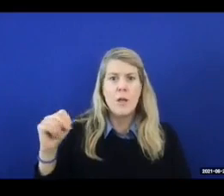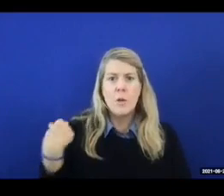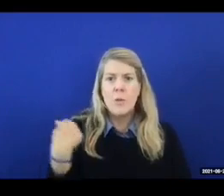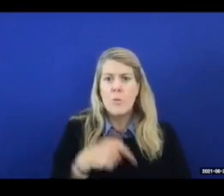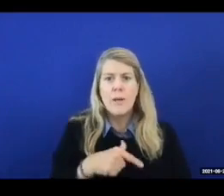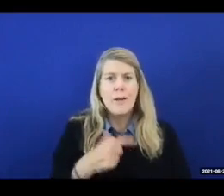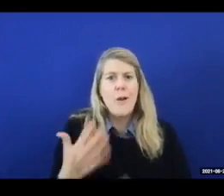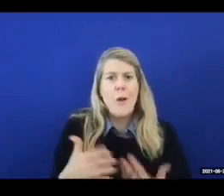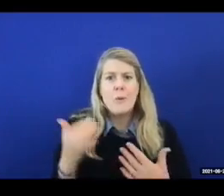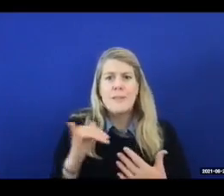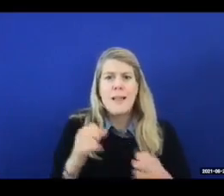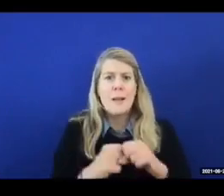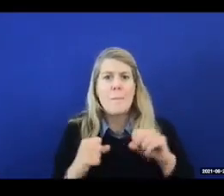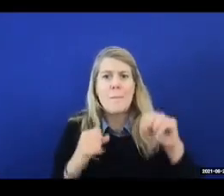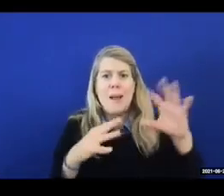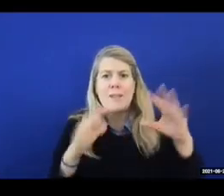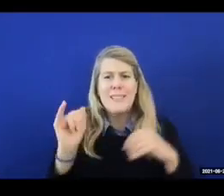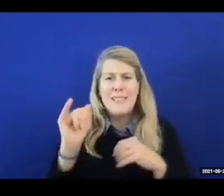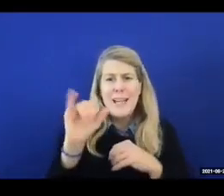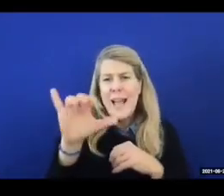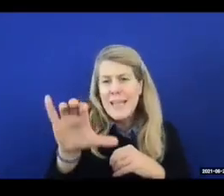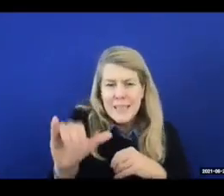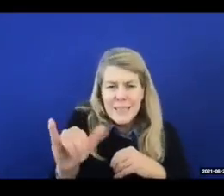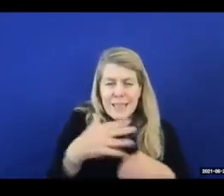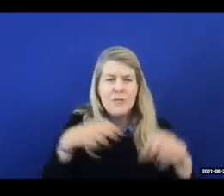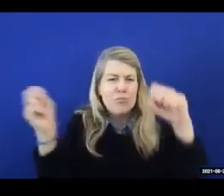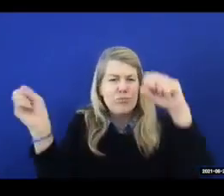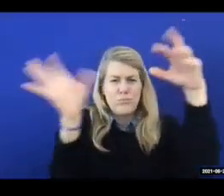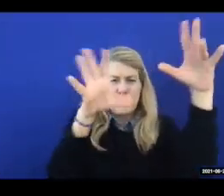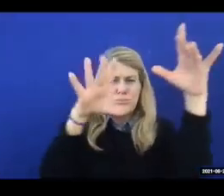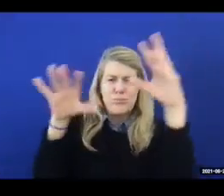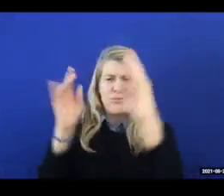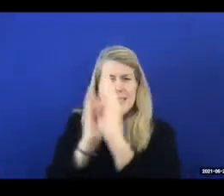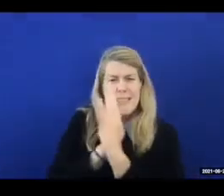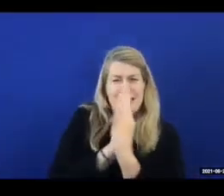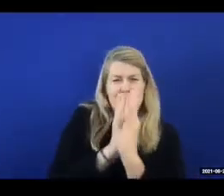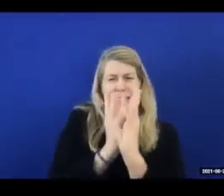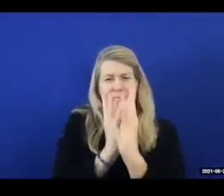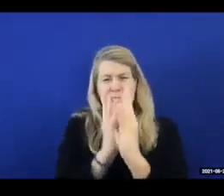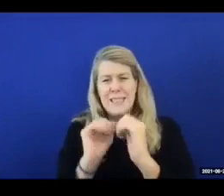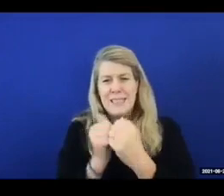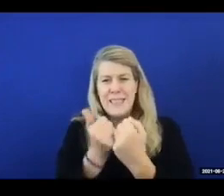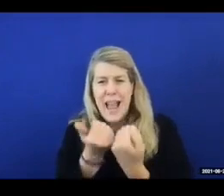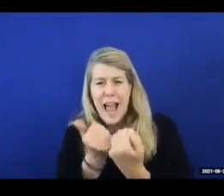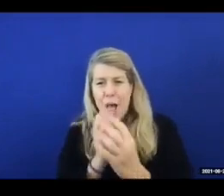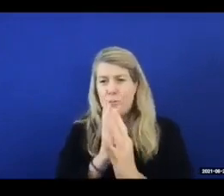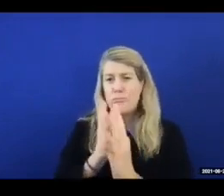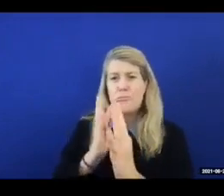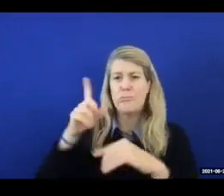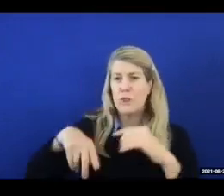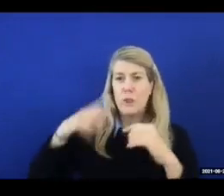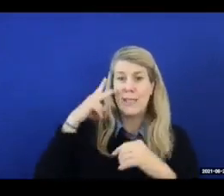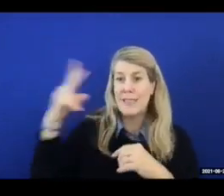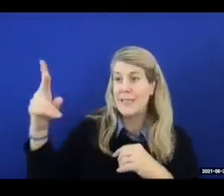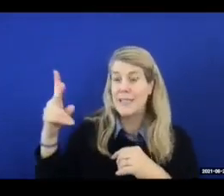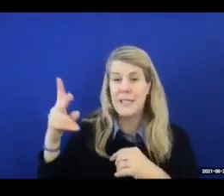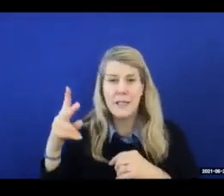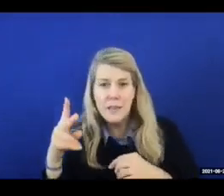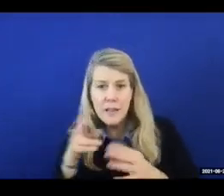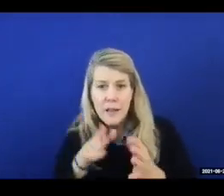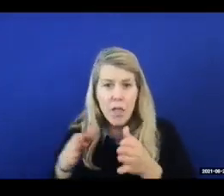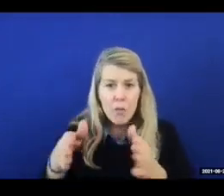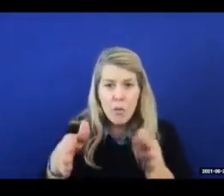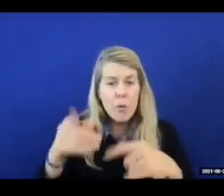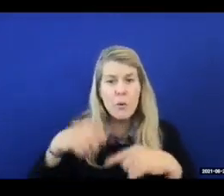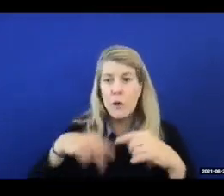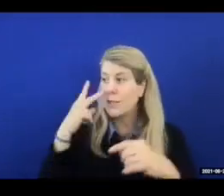mountain pass, suffering a raging blizzard that we could not see our way out of. We couldn't see each other, and